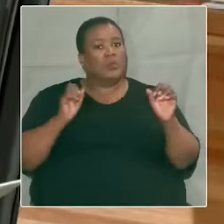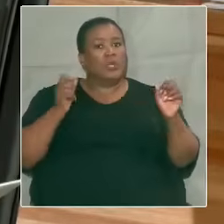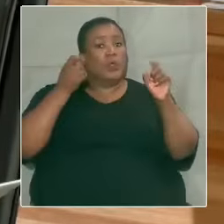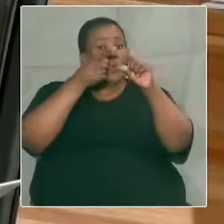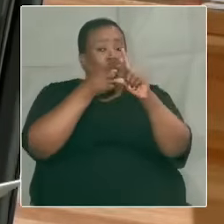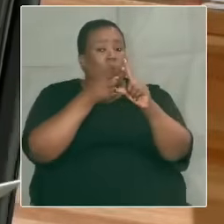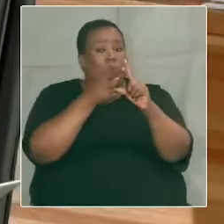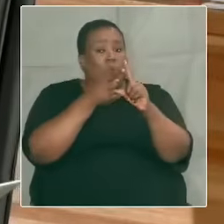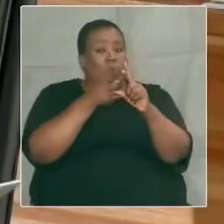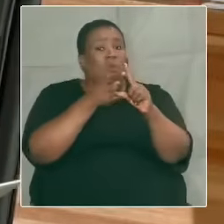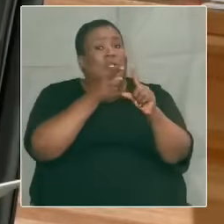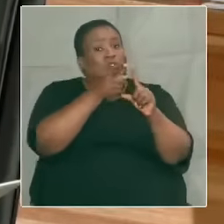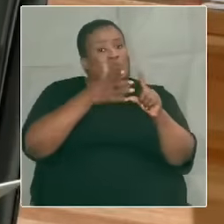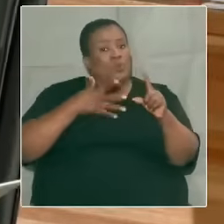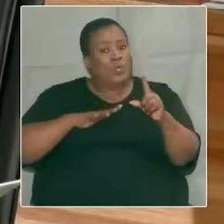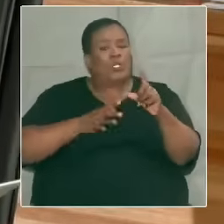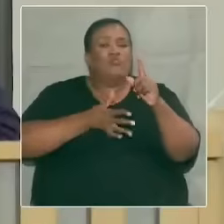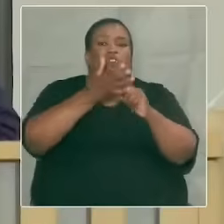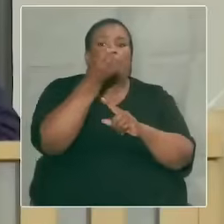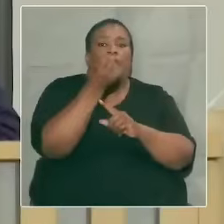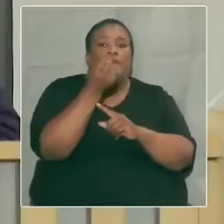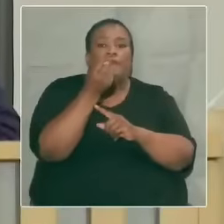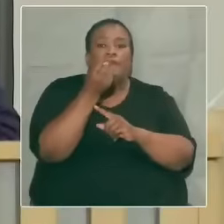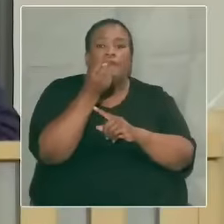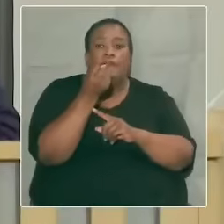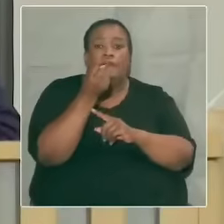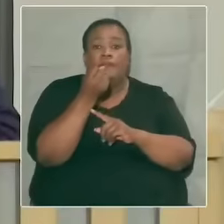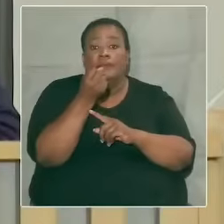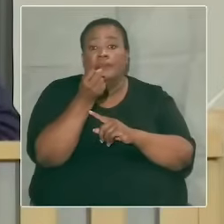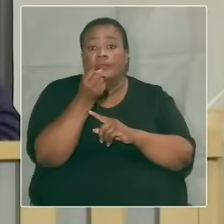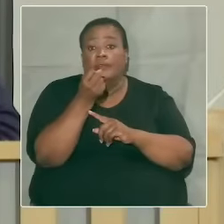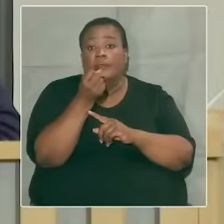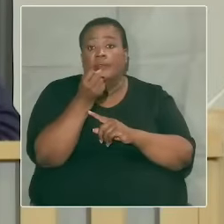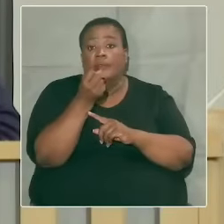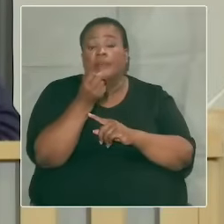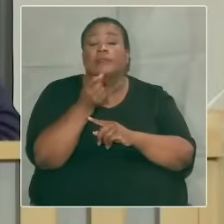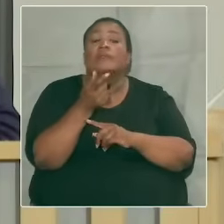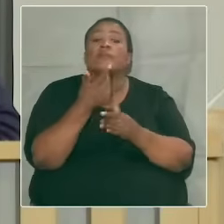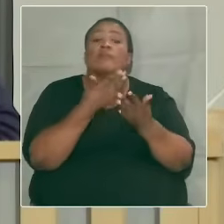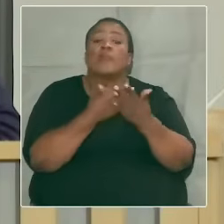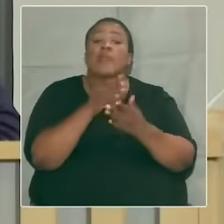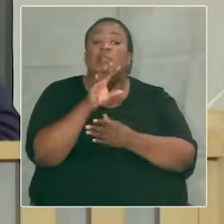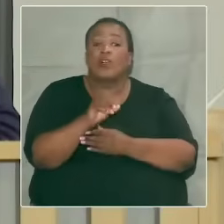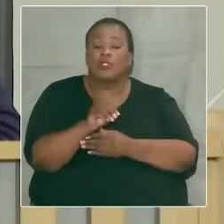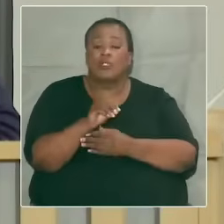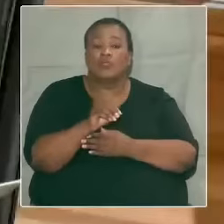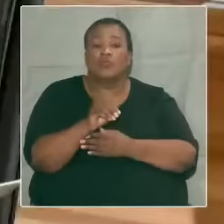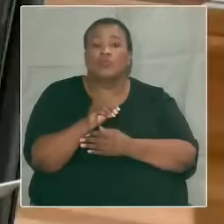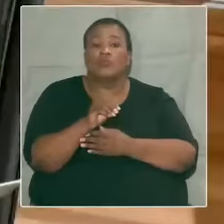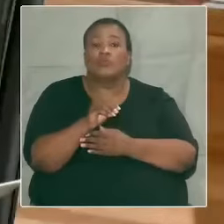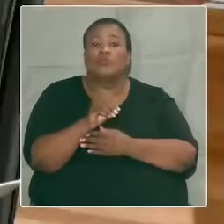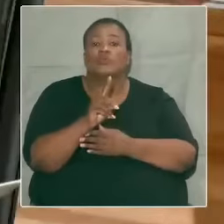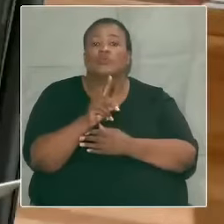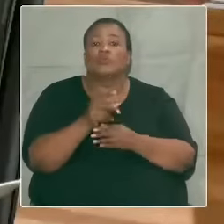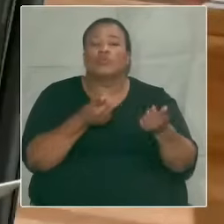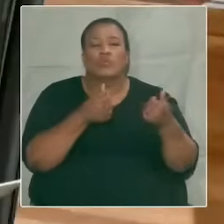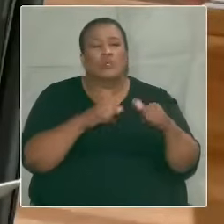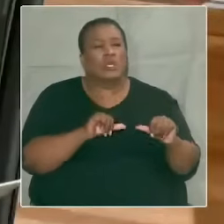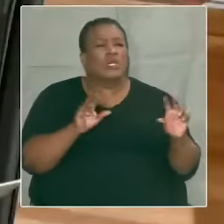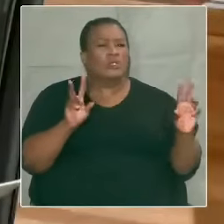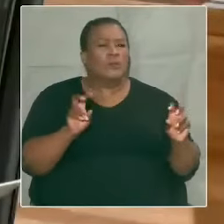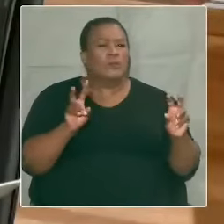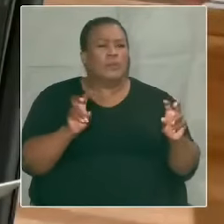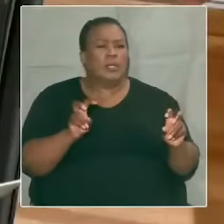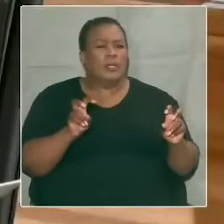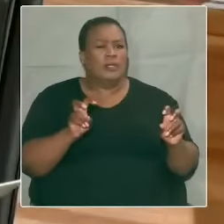achieved is something that you've already testified on. If I can ask you to then move to the next topic, being the